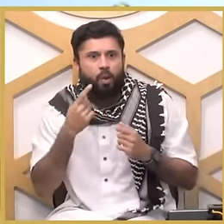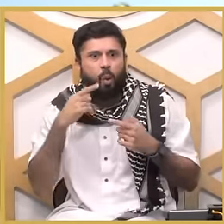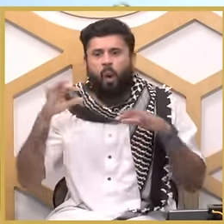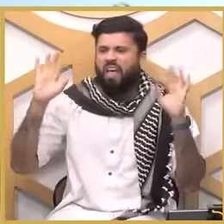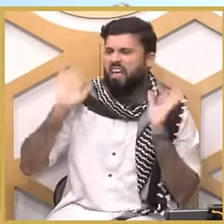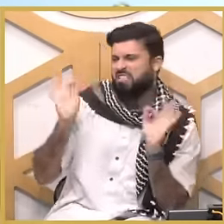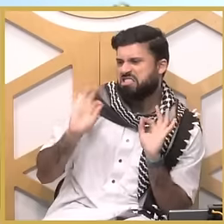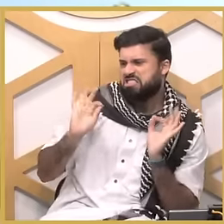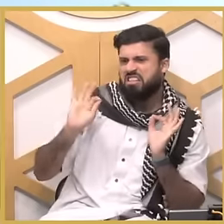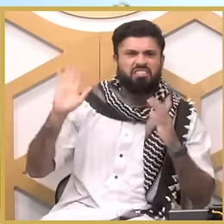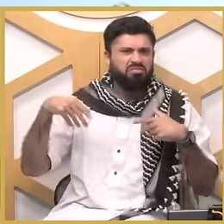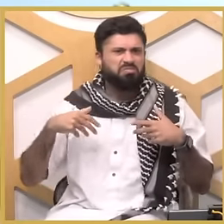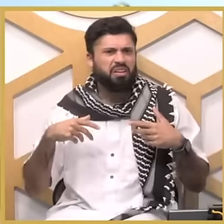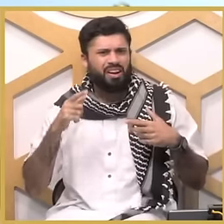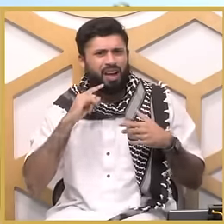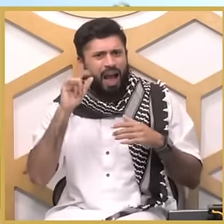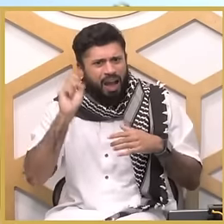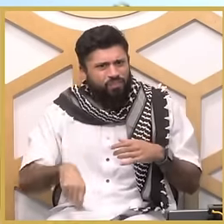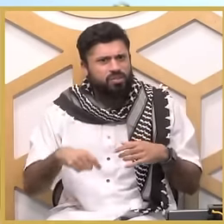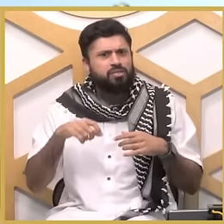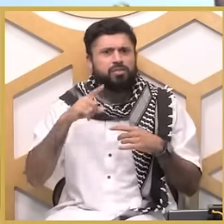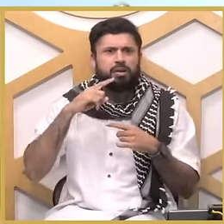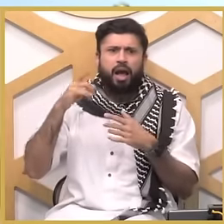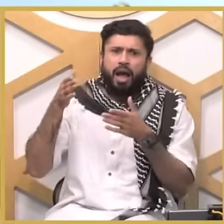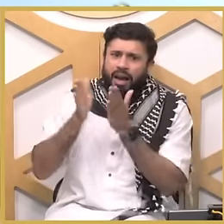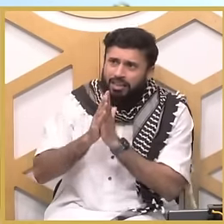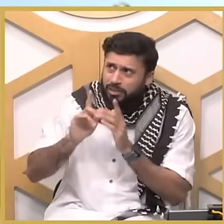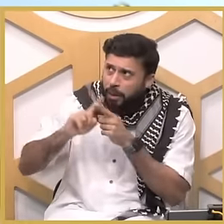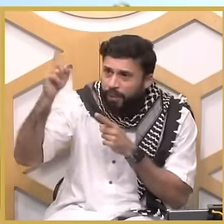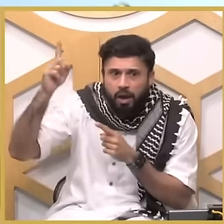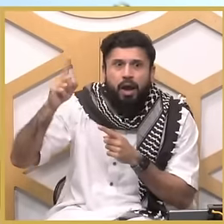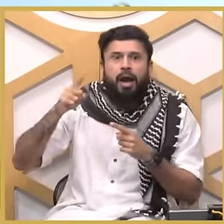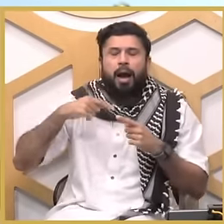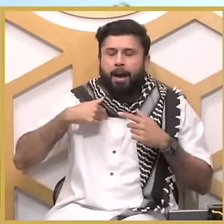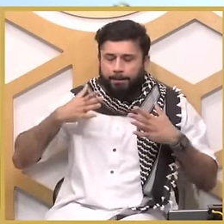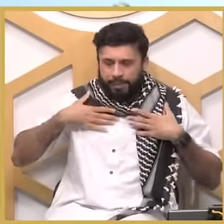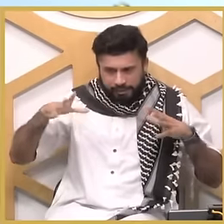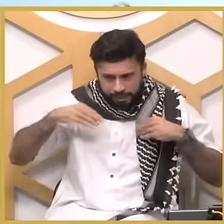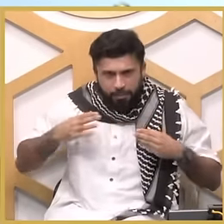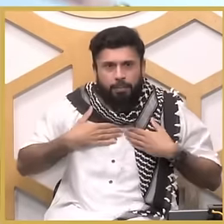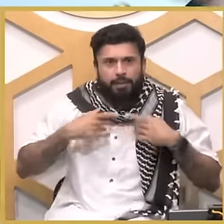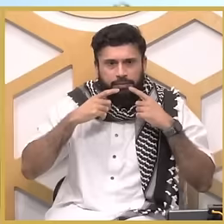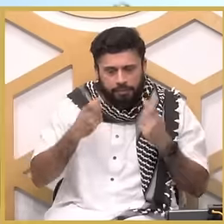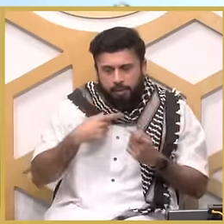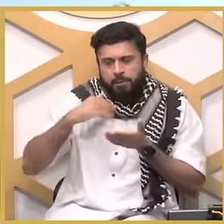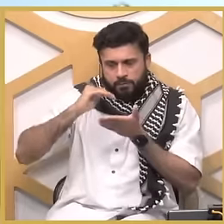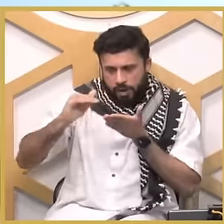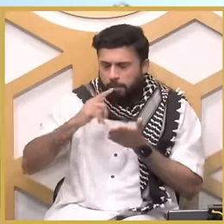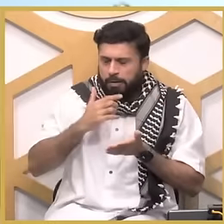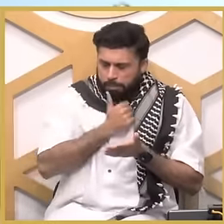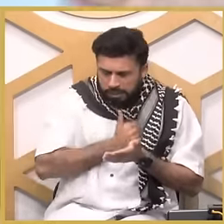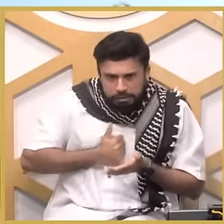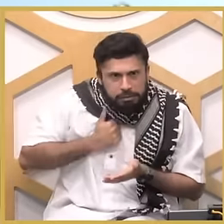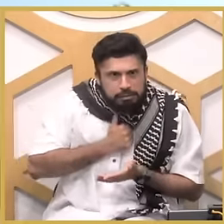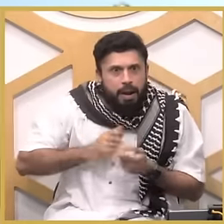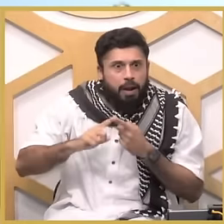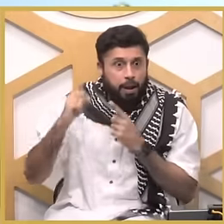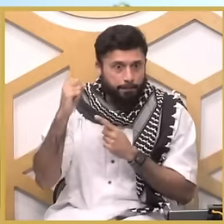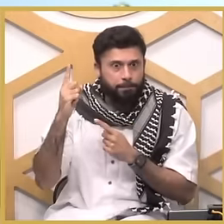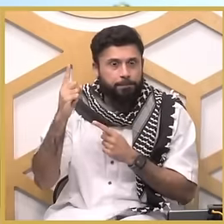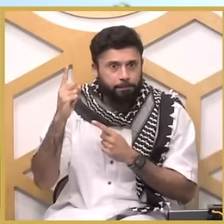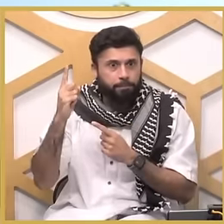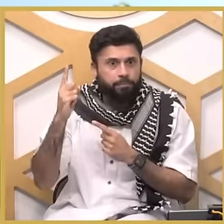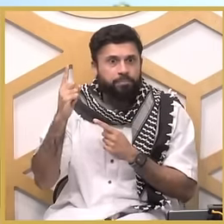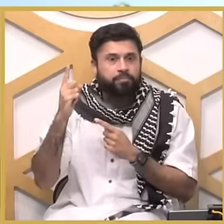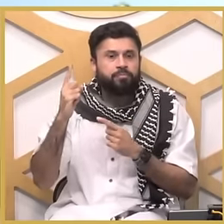you know, like, one of the most beautiful du'as, one of my teachers, he used to say, he basically combined Sayyidina Umar radiallahu anhu's